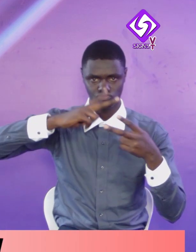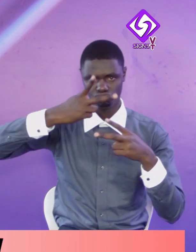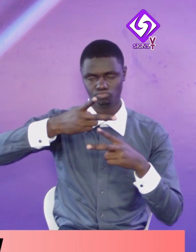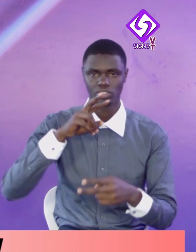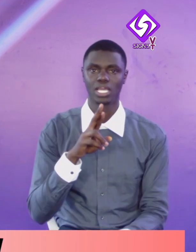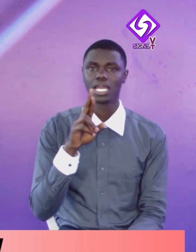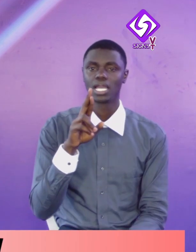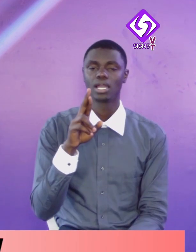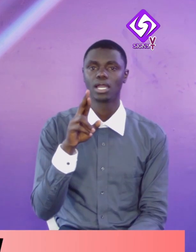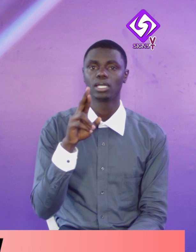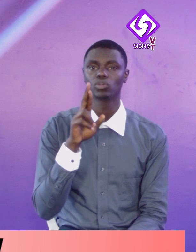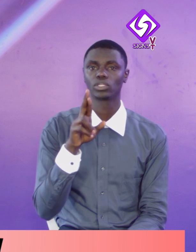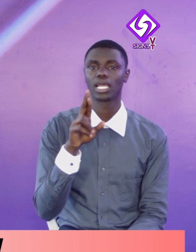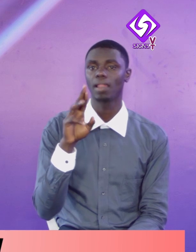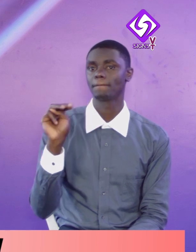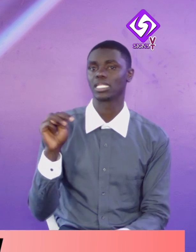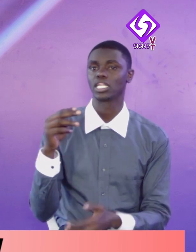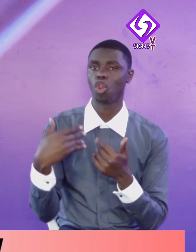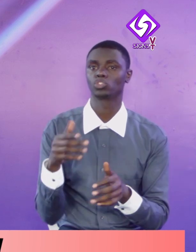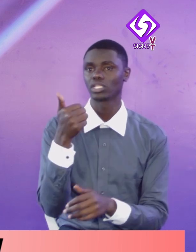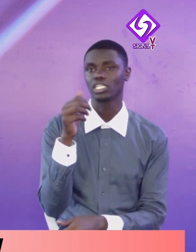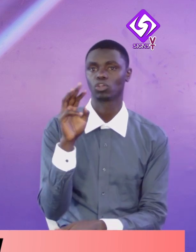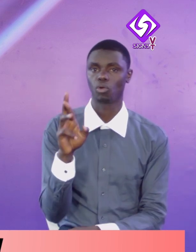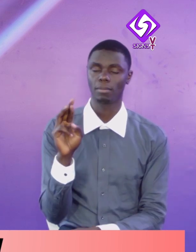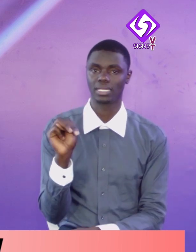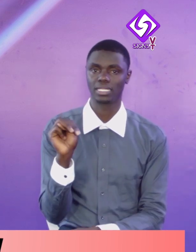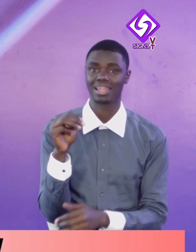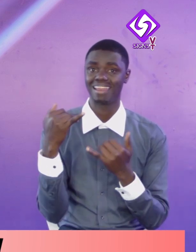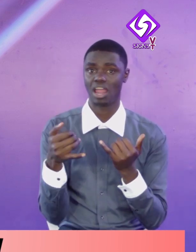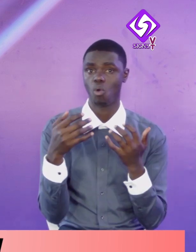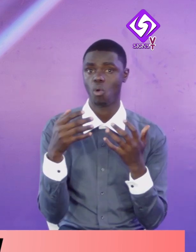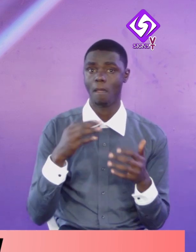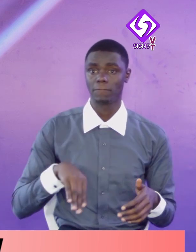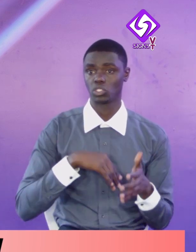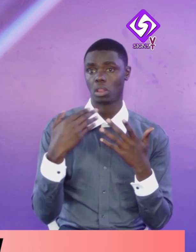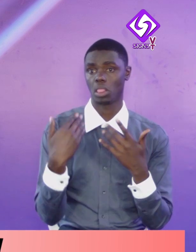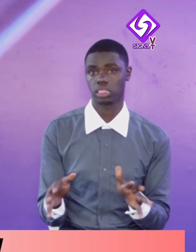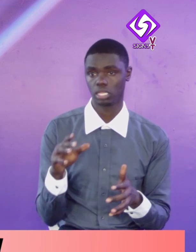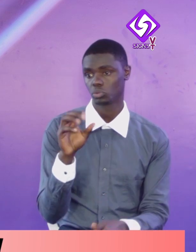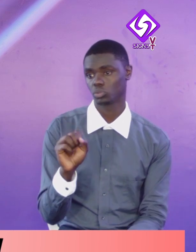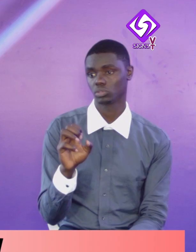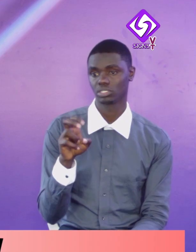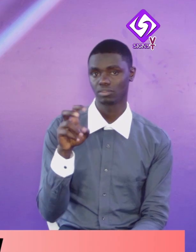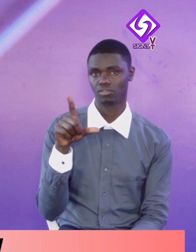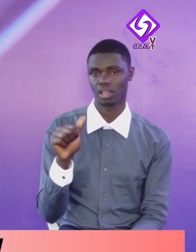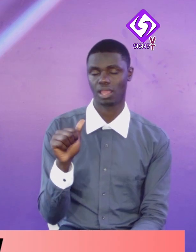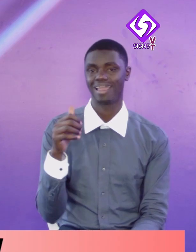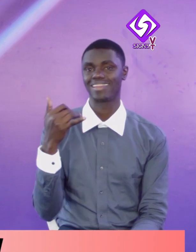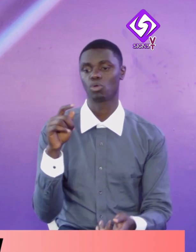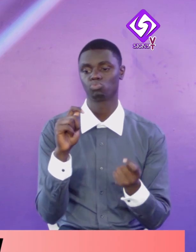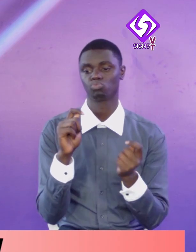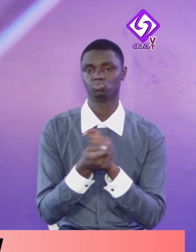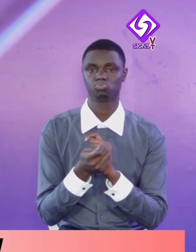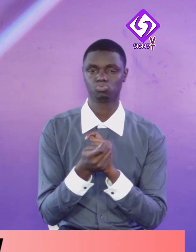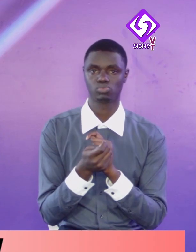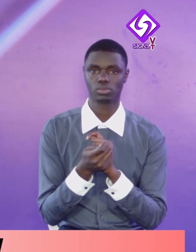Real Madrid lost to Atletico Madrid 5-2. Yeah. Now that they have Barcelona have lost to Sevilla, I think it has changed in